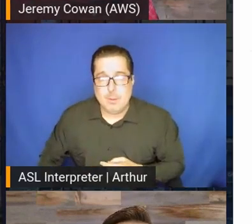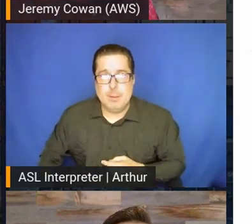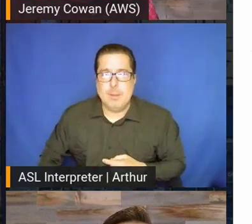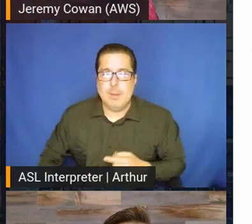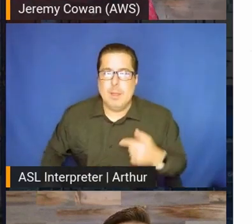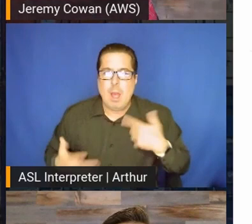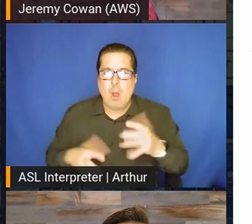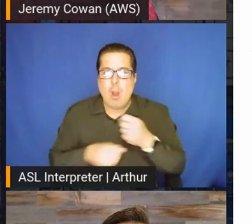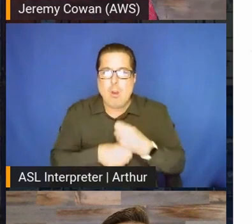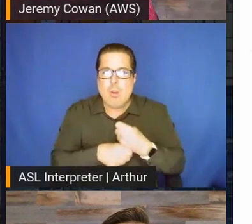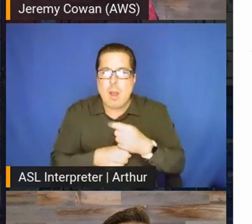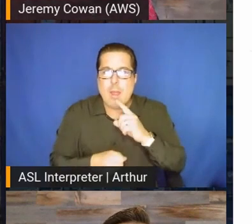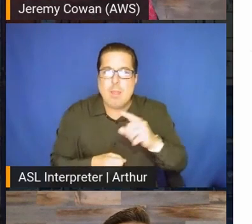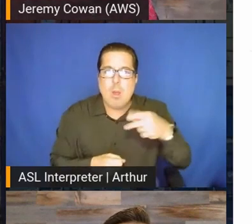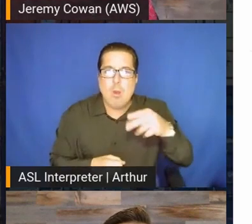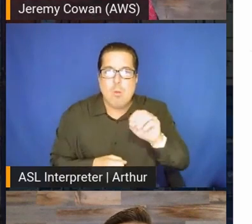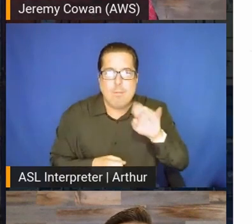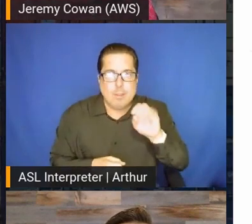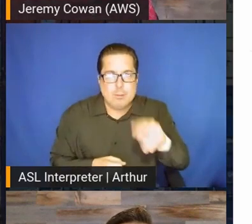an IPv6 cluster.